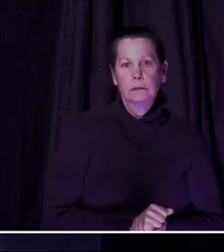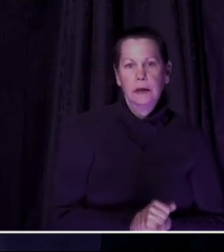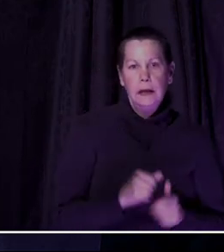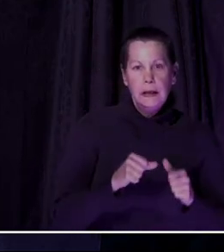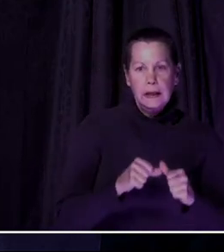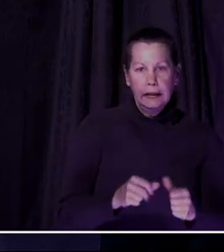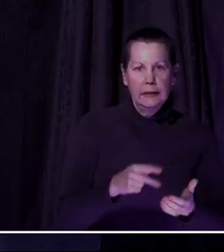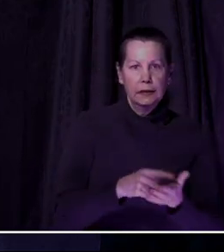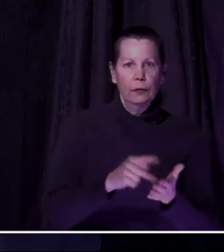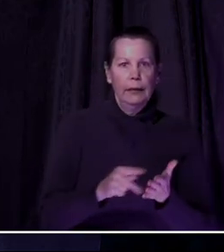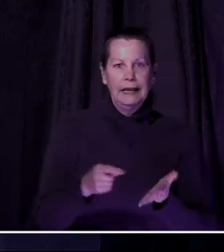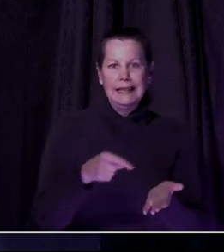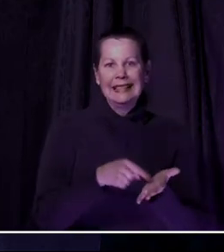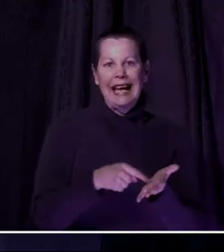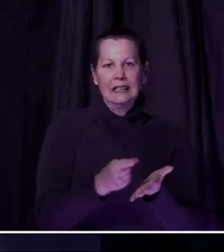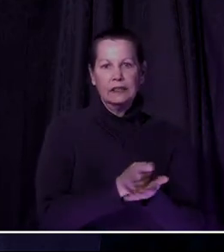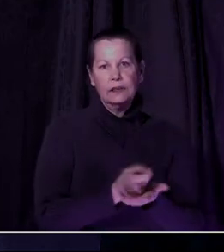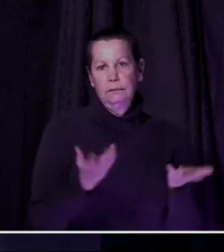paid his taxes.